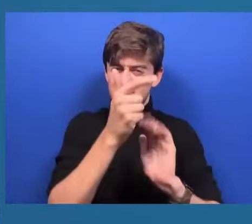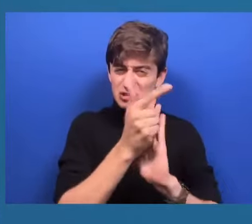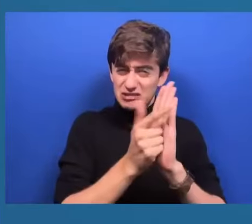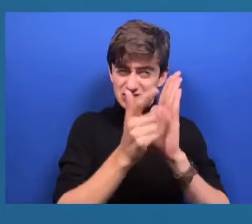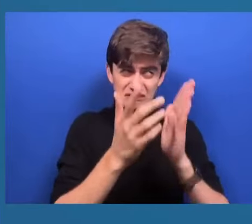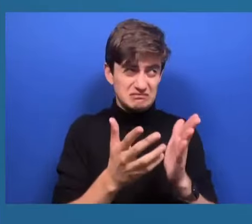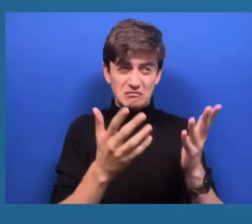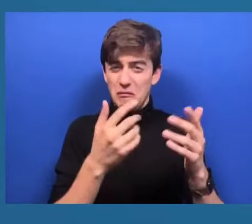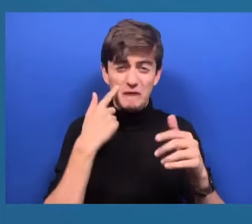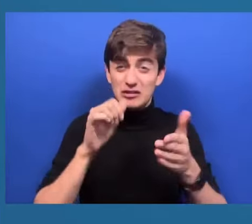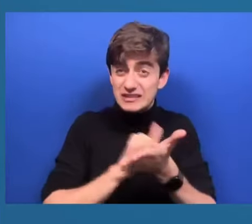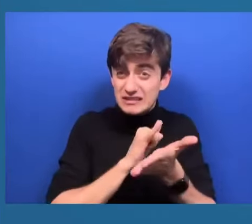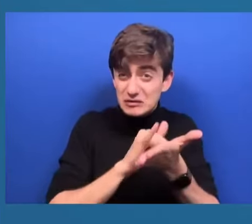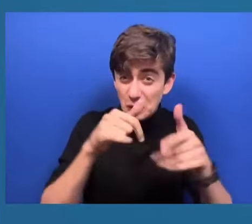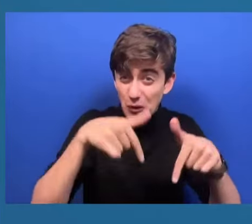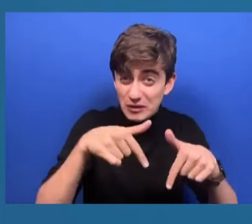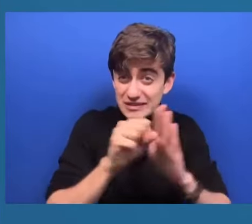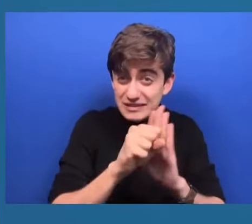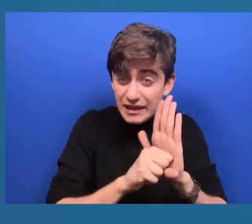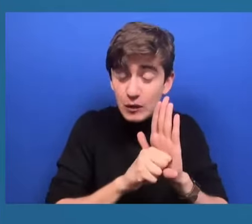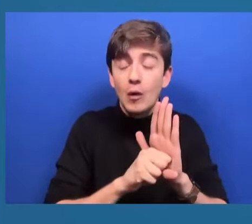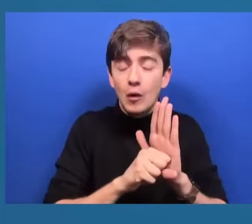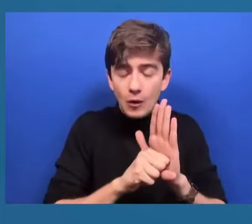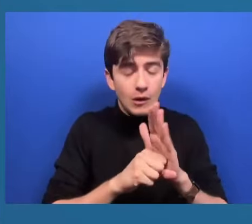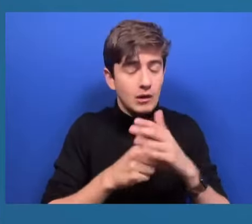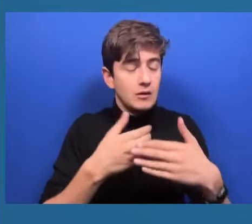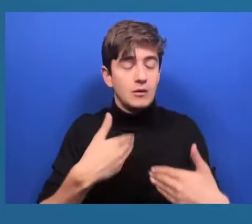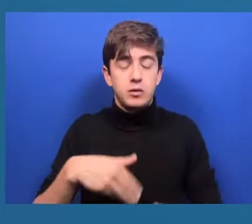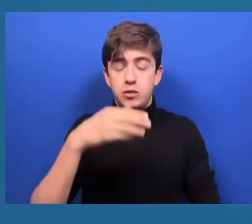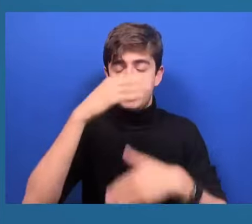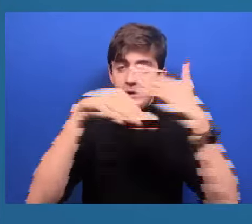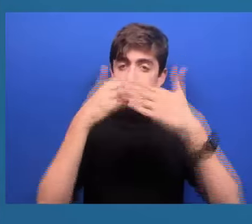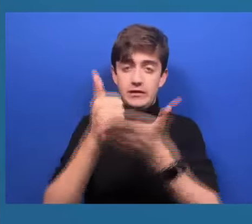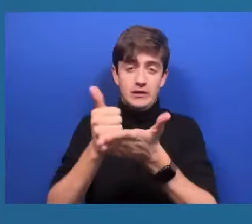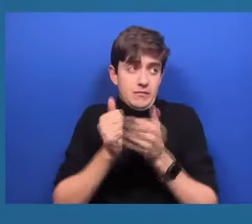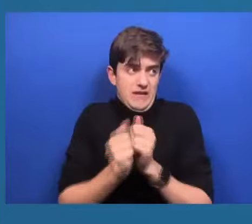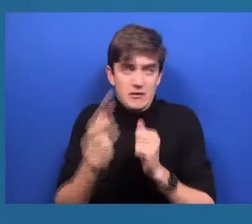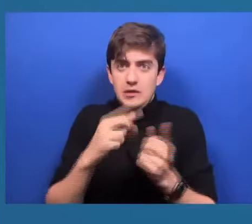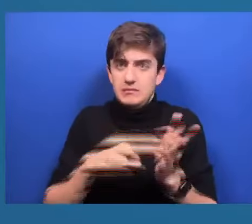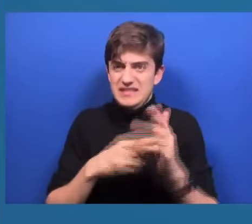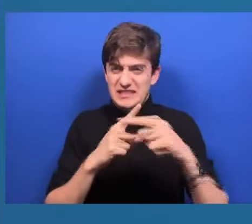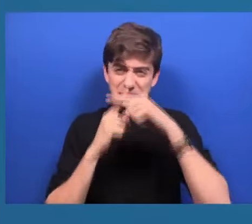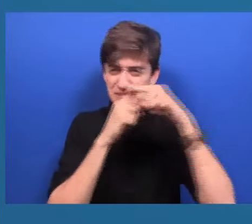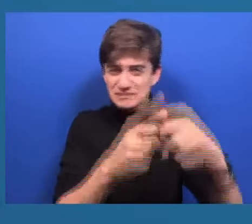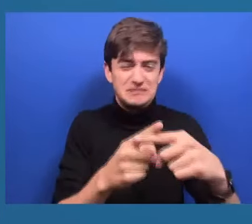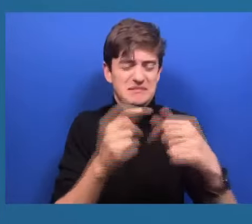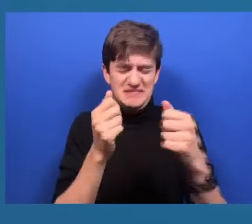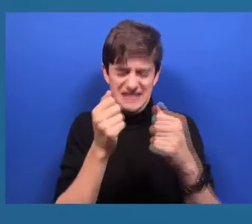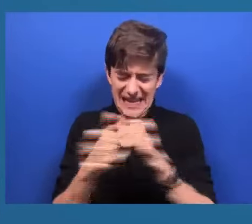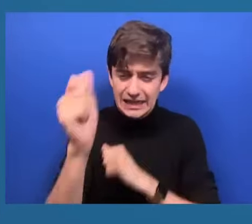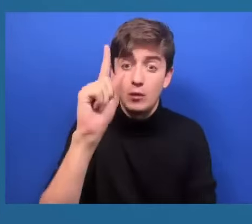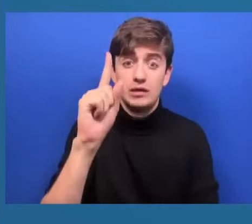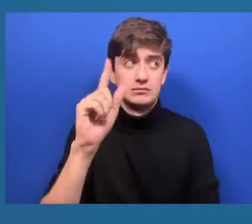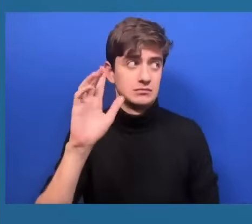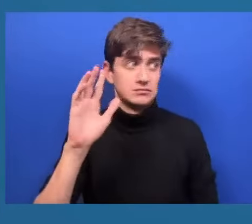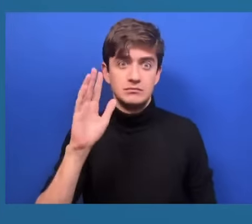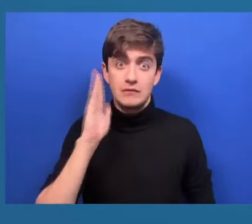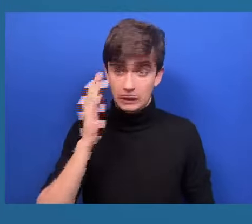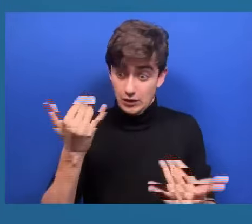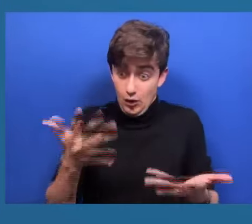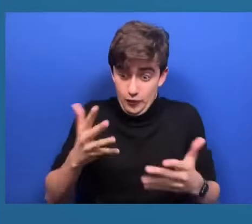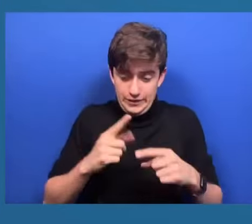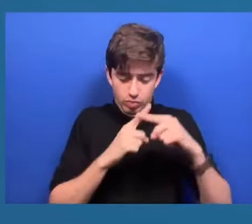York, heaven help the rest of us, because they can come after anyone. And they're coming after people. They're coming after